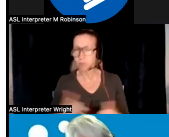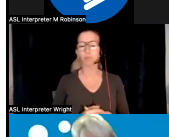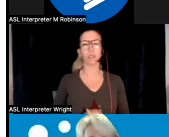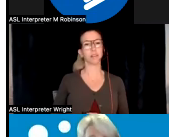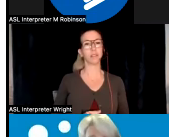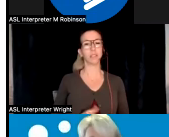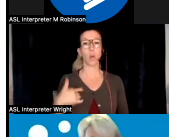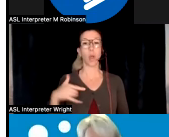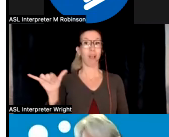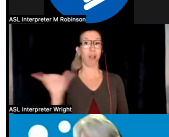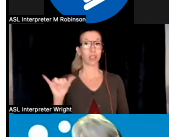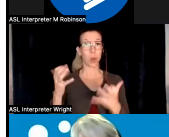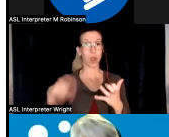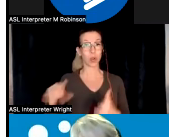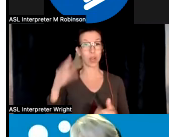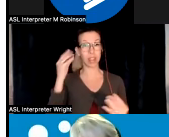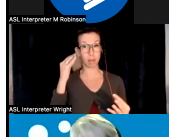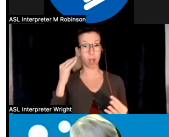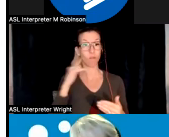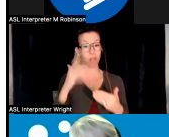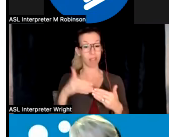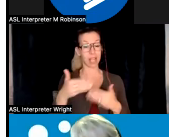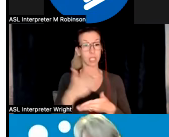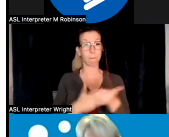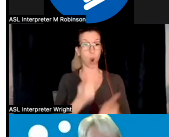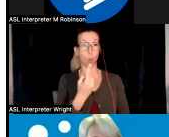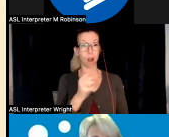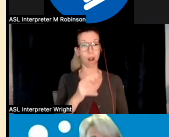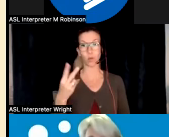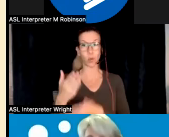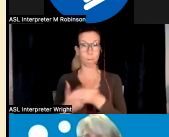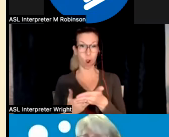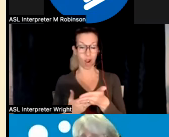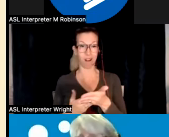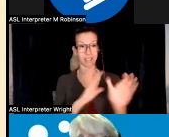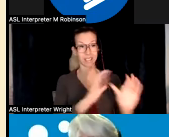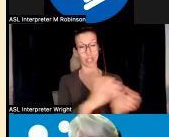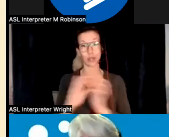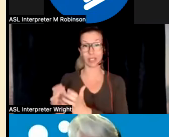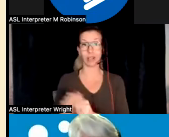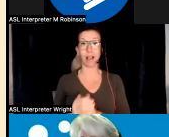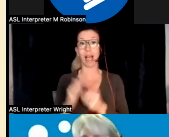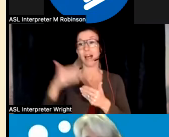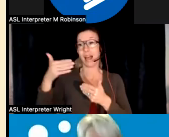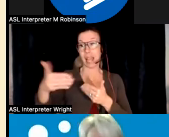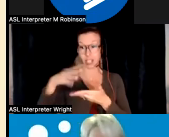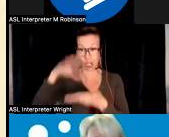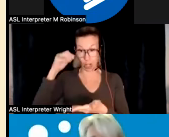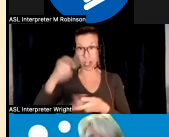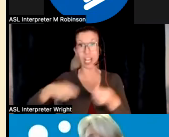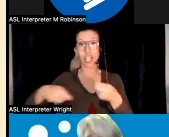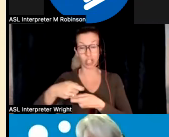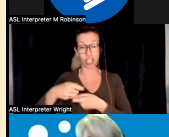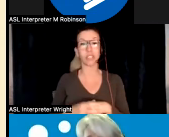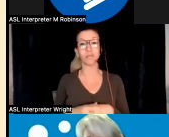about for our next, because this is a part one of a two-part series. So our next learning exchange, which is